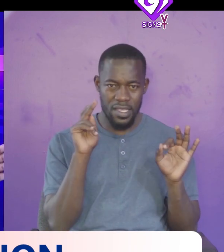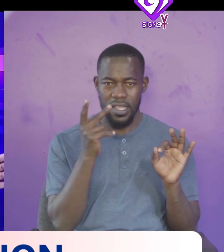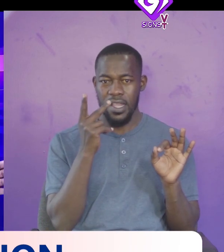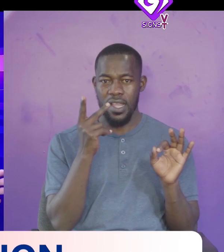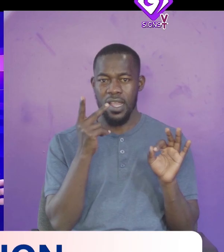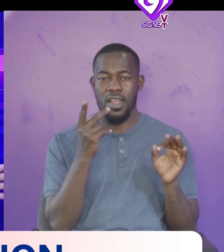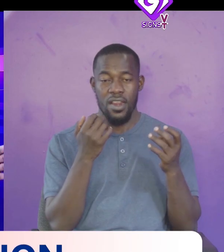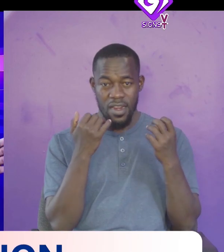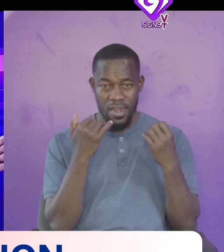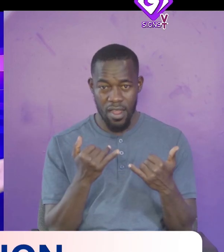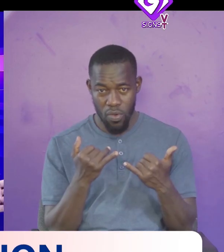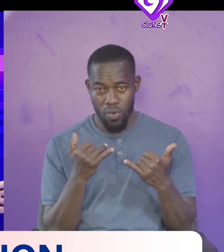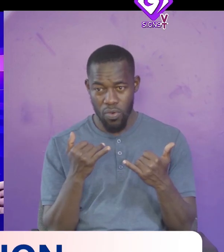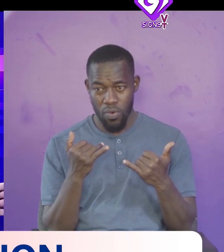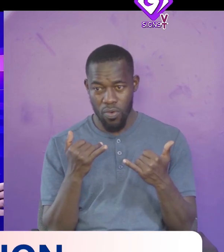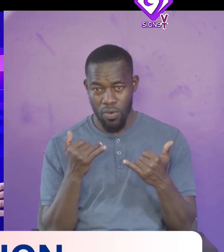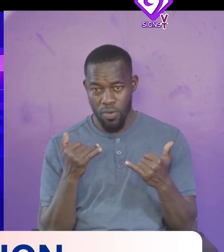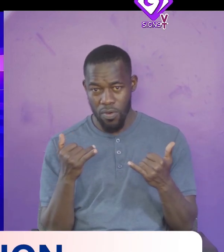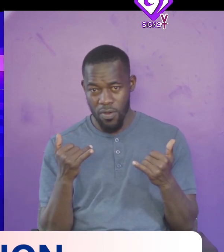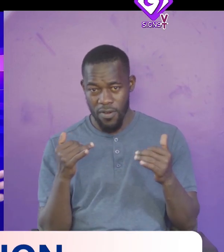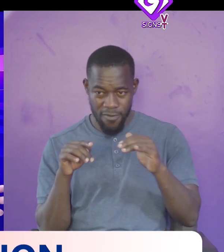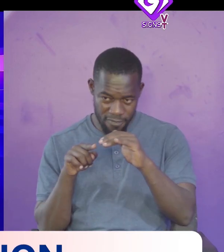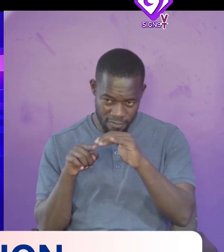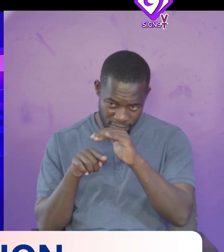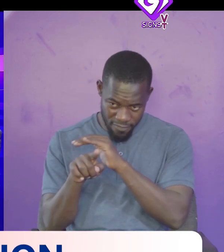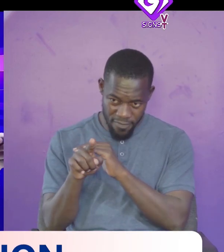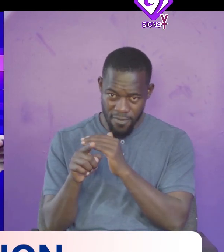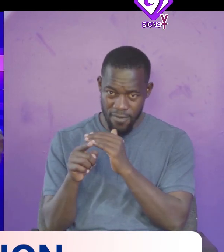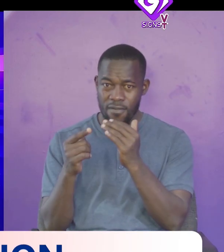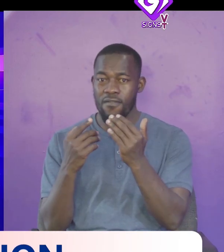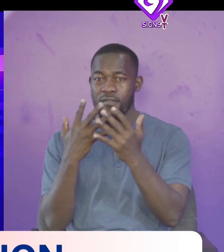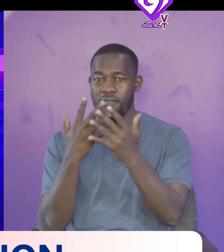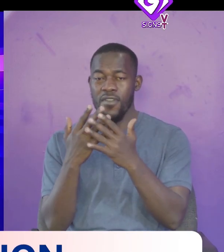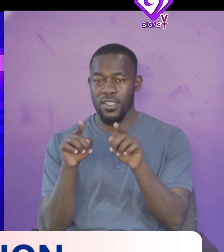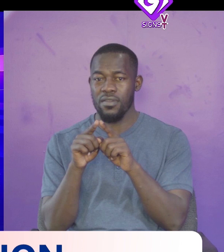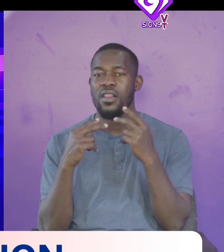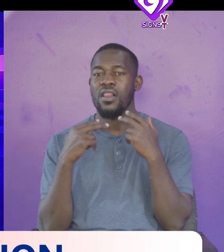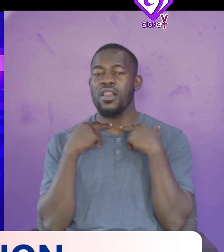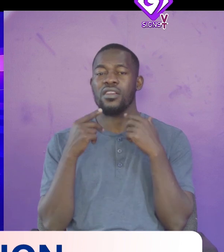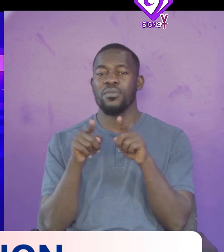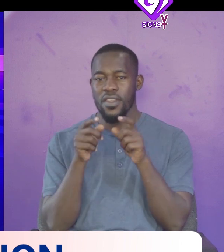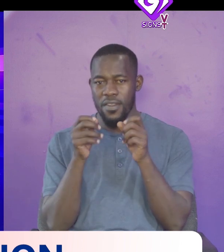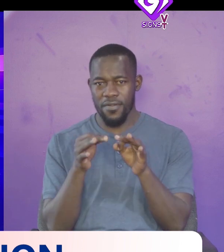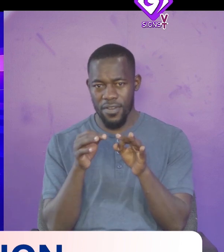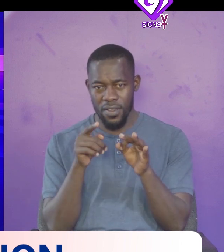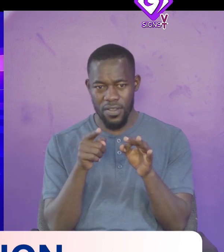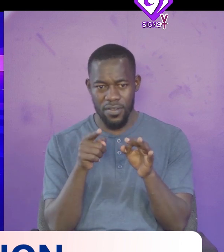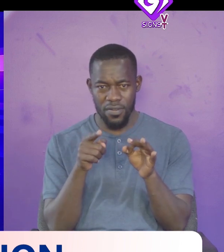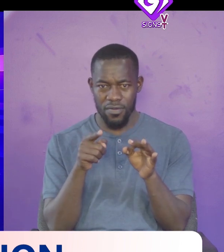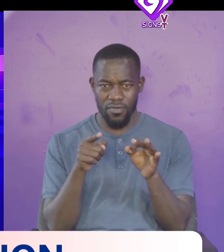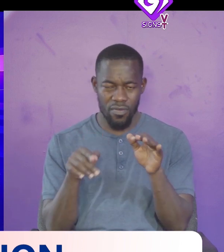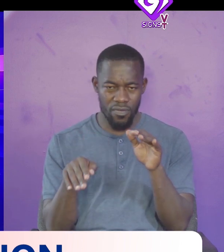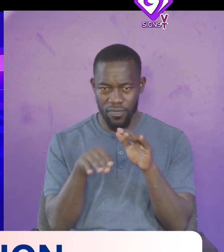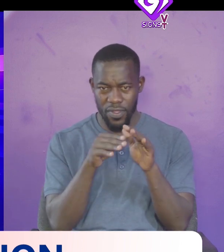in a cubicle, so you cannot move anywhere. It's like the way you freeze an account. So that is what he meant. He had frozen